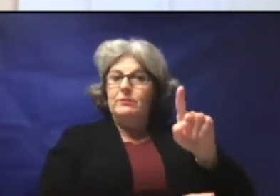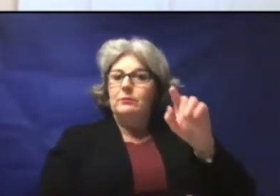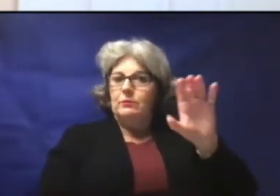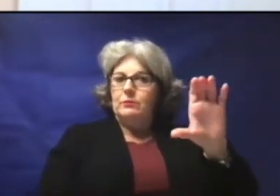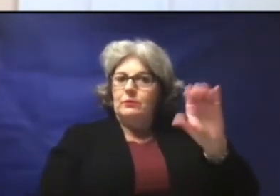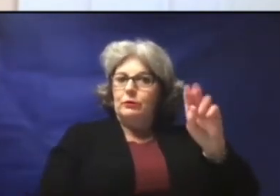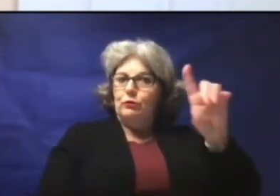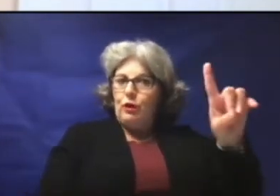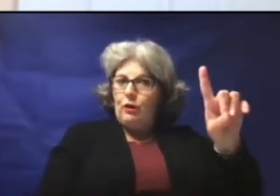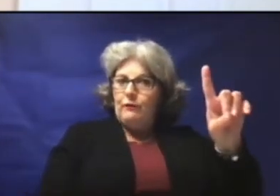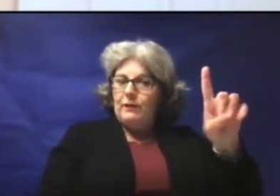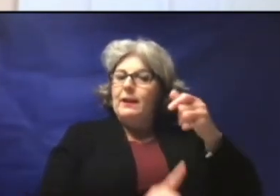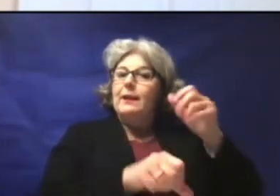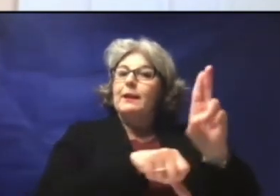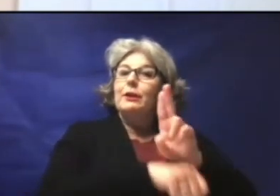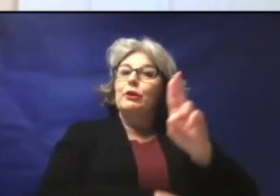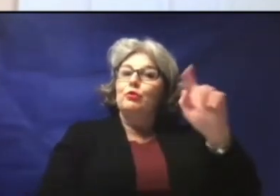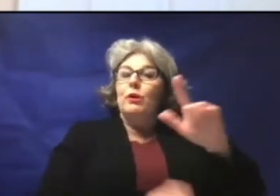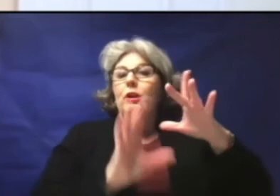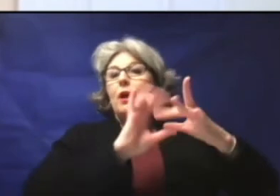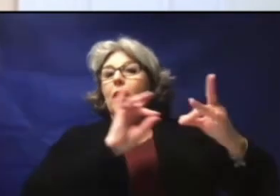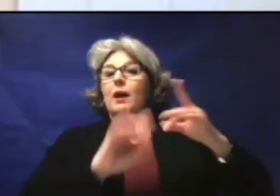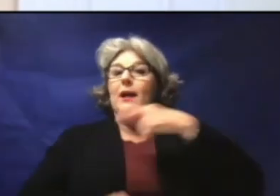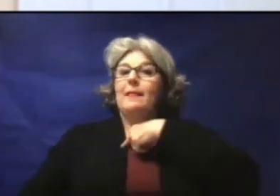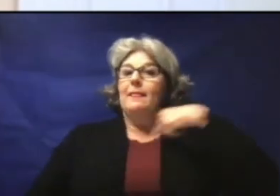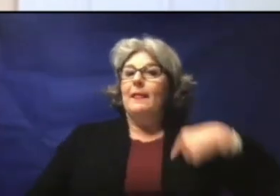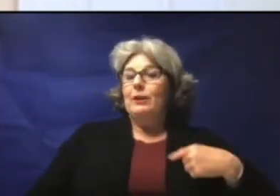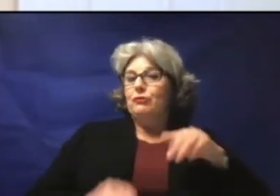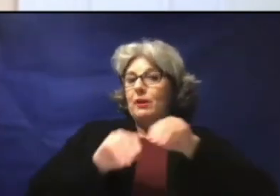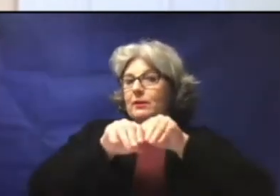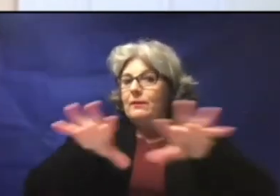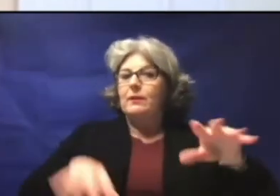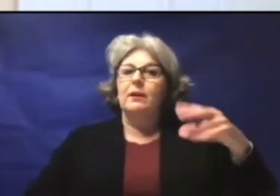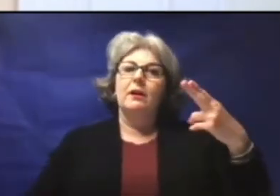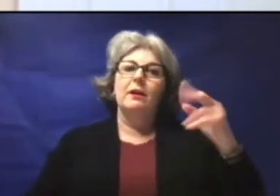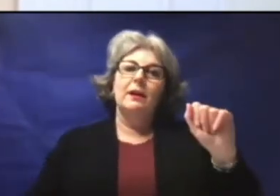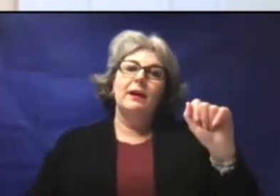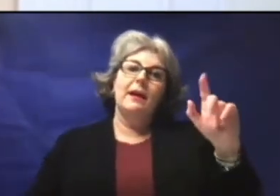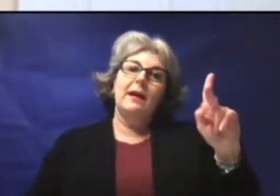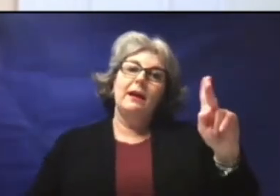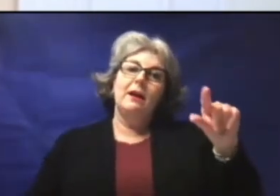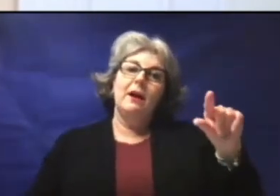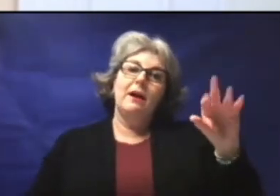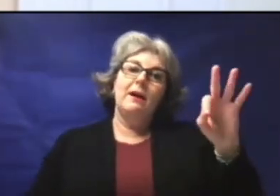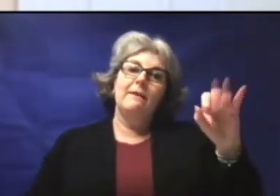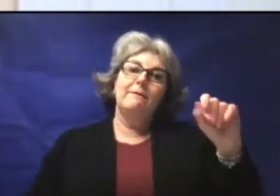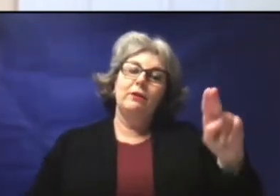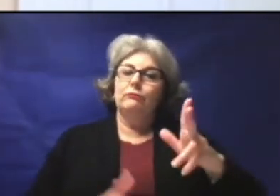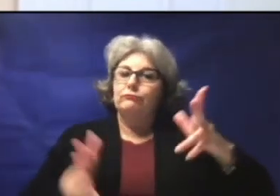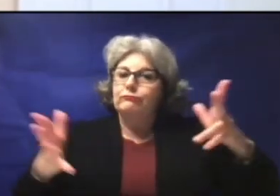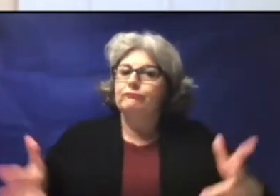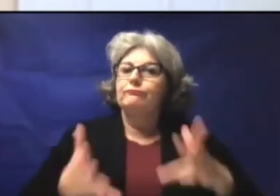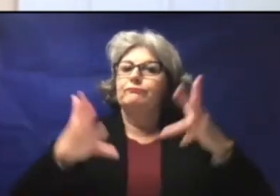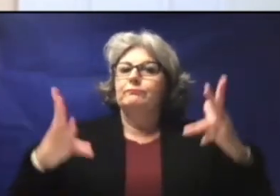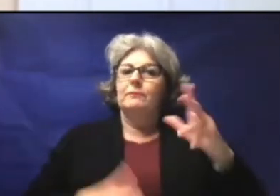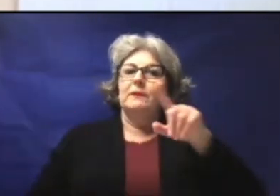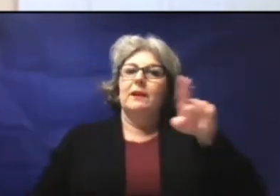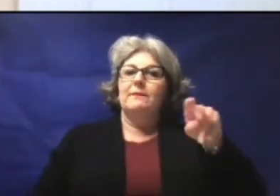coronavirus. He used racial slurs like China virus, Wuhan virus, and Kung flu, fanning the flames of